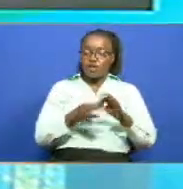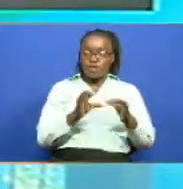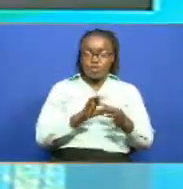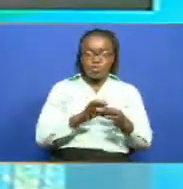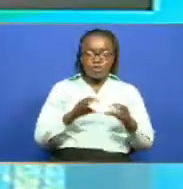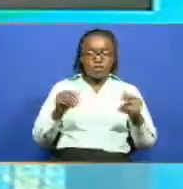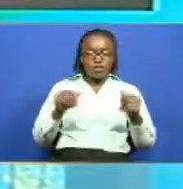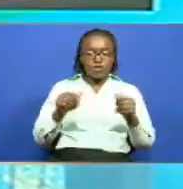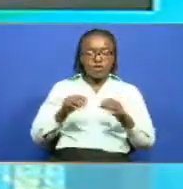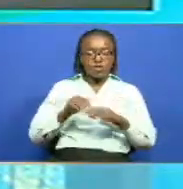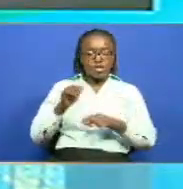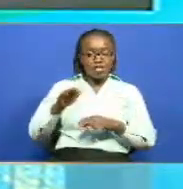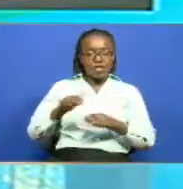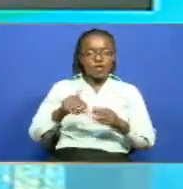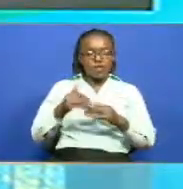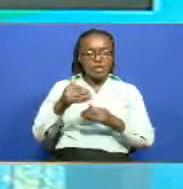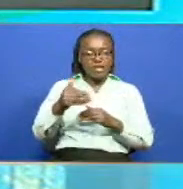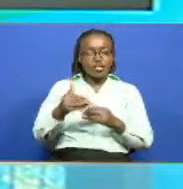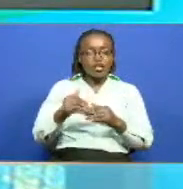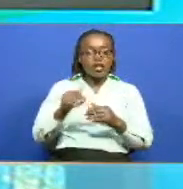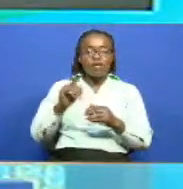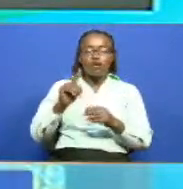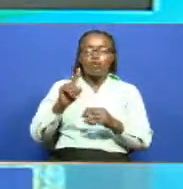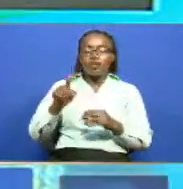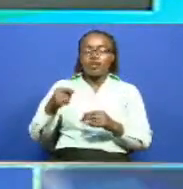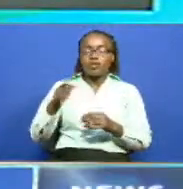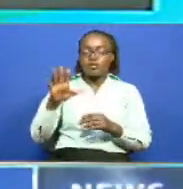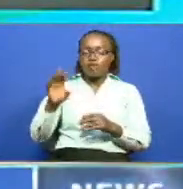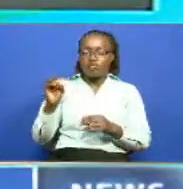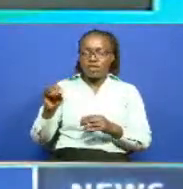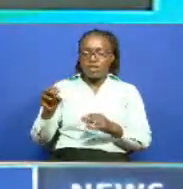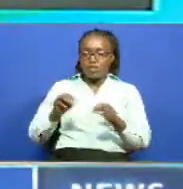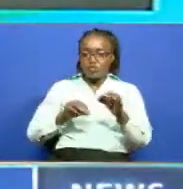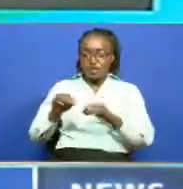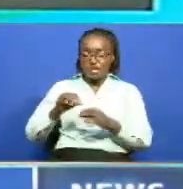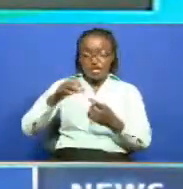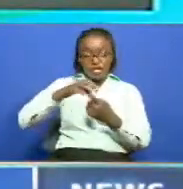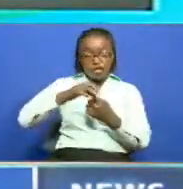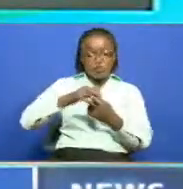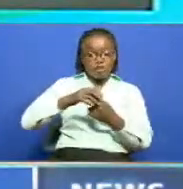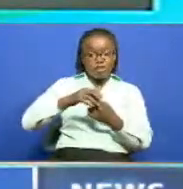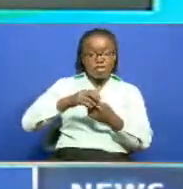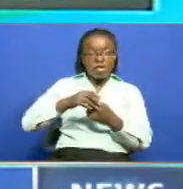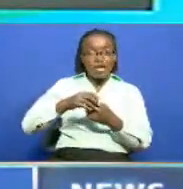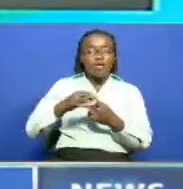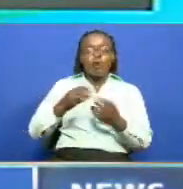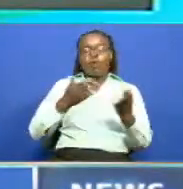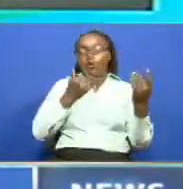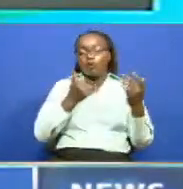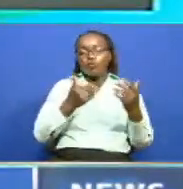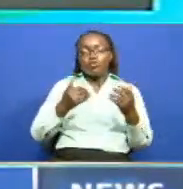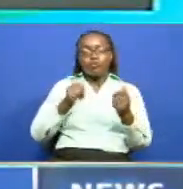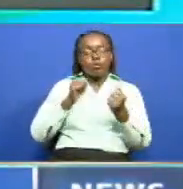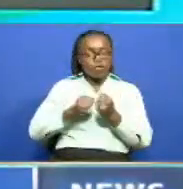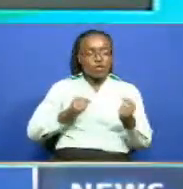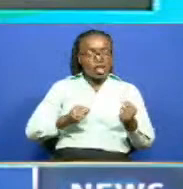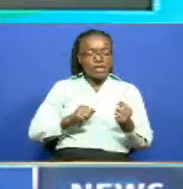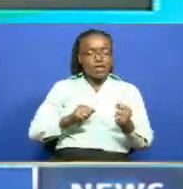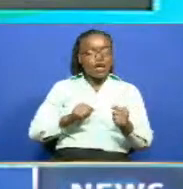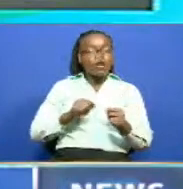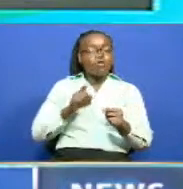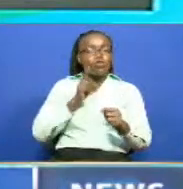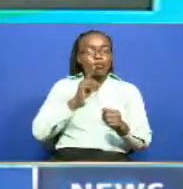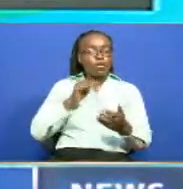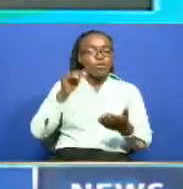stake. Meanwhile, world 1,500-meter champion Timothy Cheruiyot is eyeing to run another world-leading time tomorrow. He will be